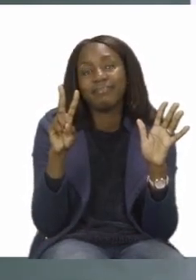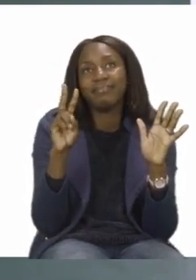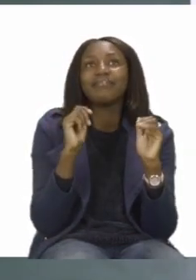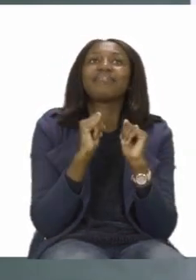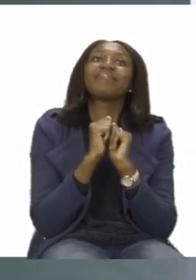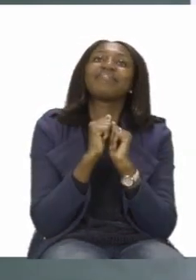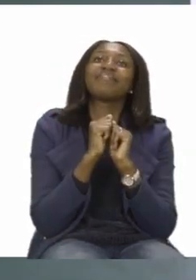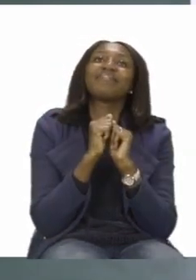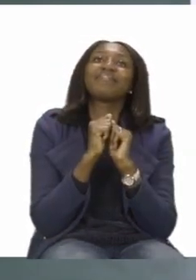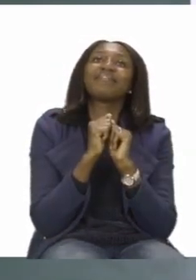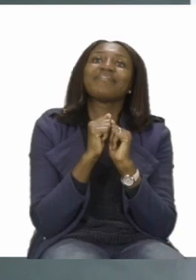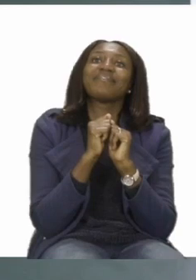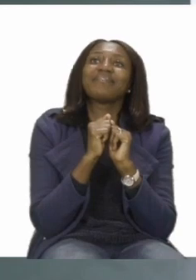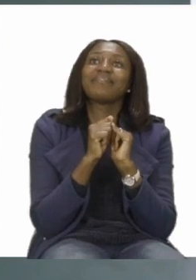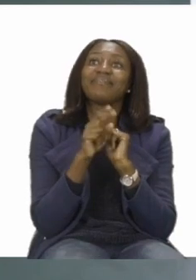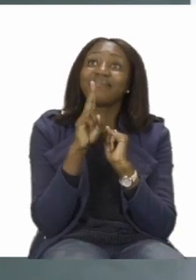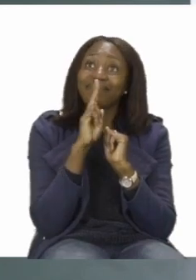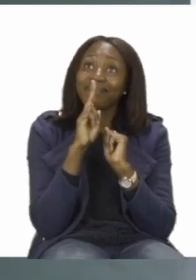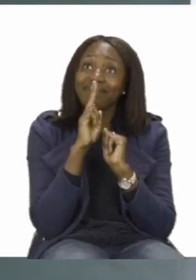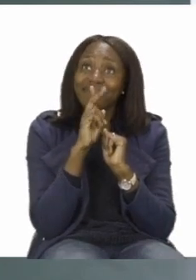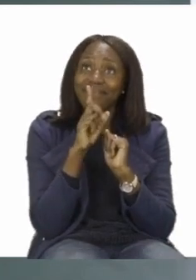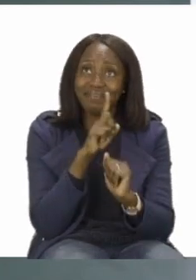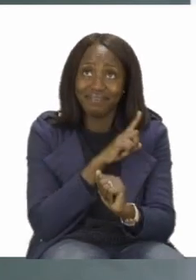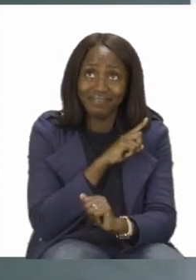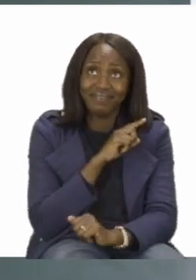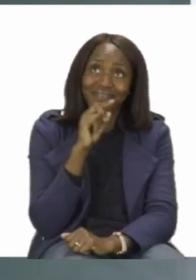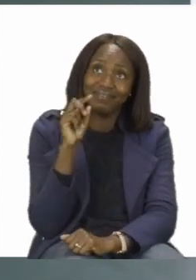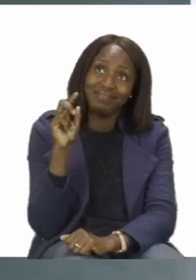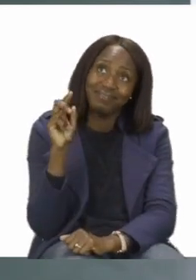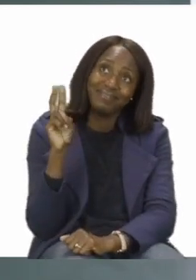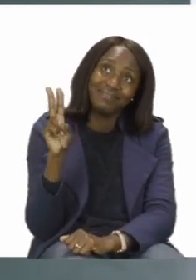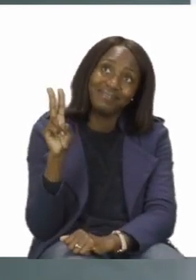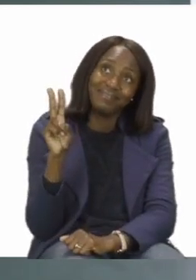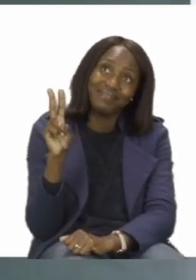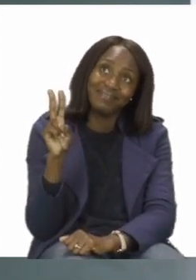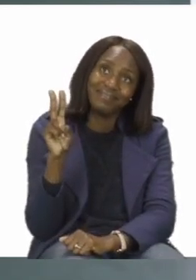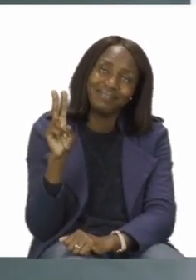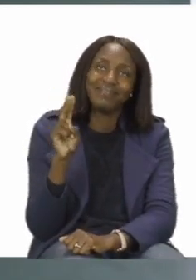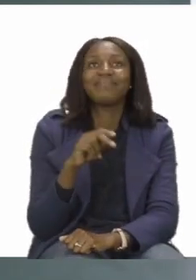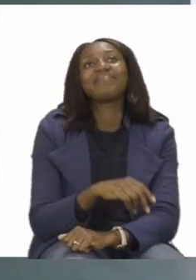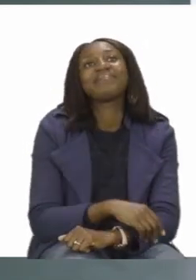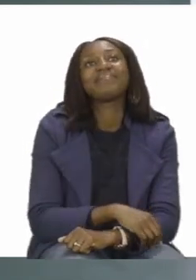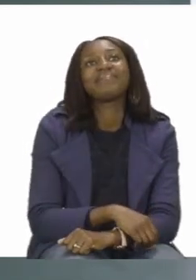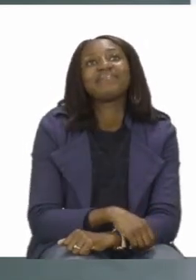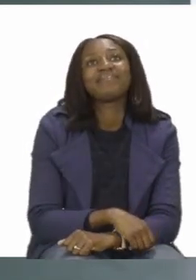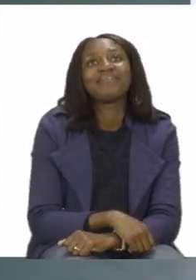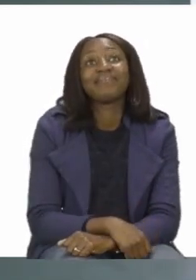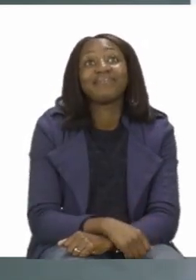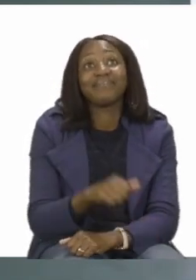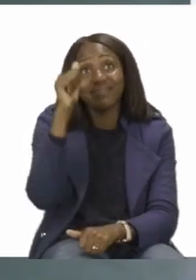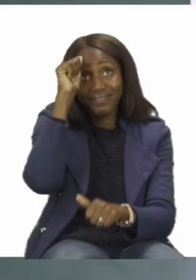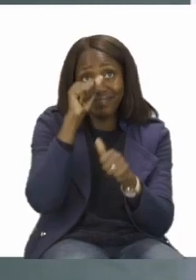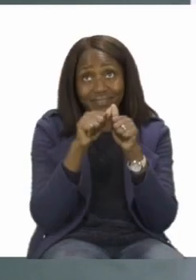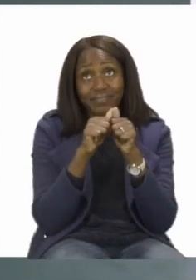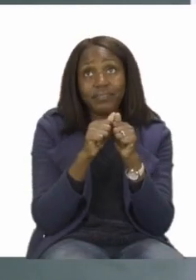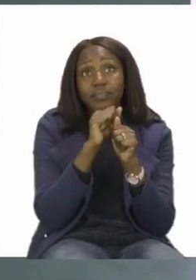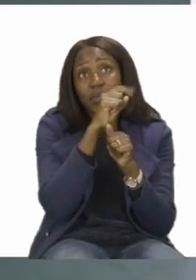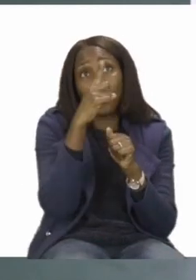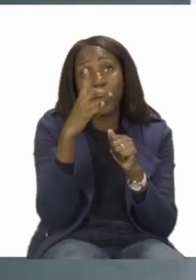12. So our answer, boys and girls, is 12. Remember, we were